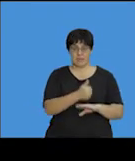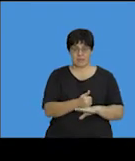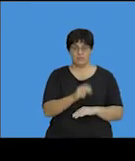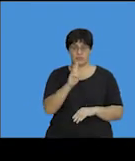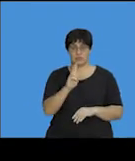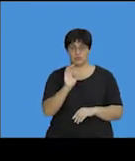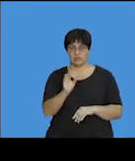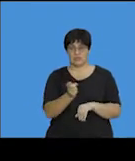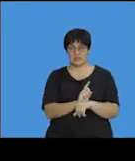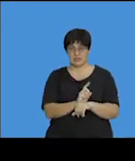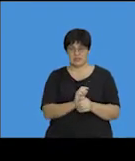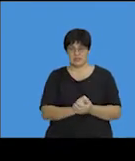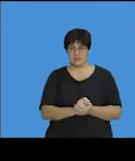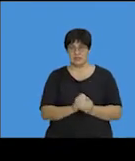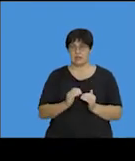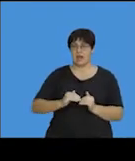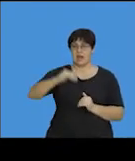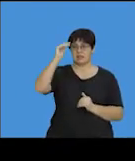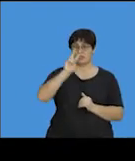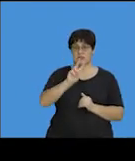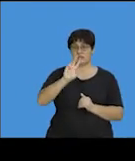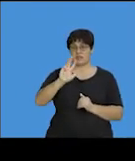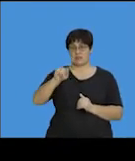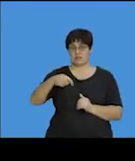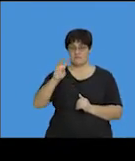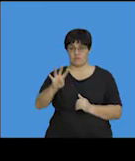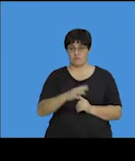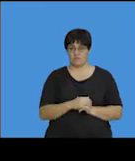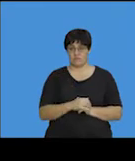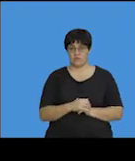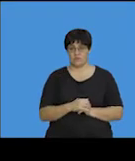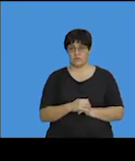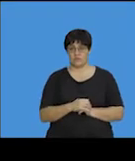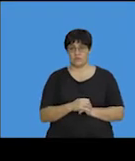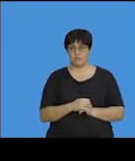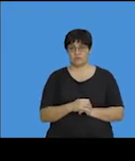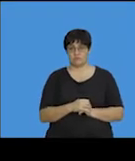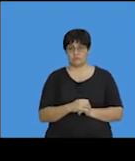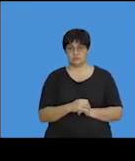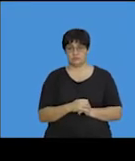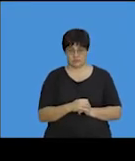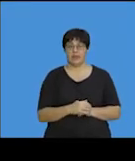My base is 3 seconds. My height is 29,4.